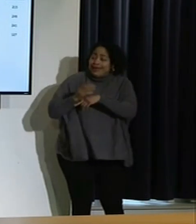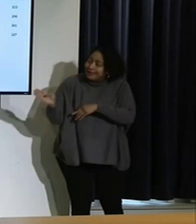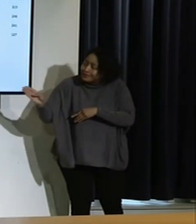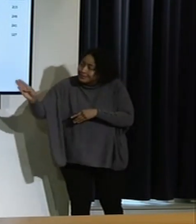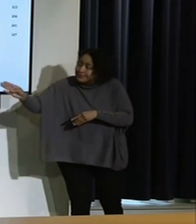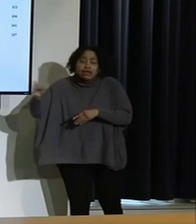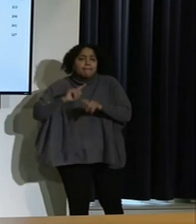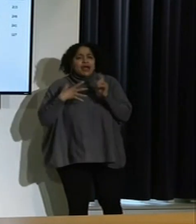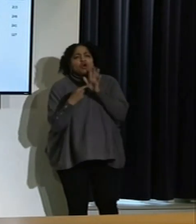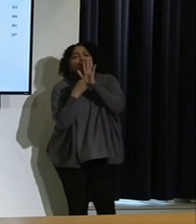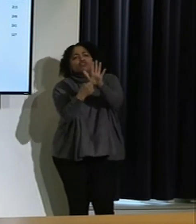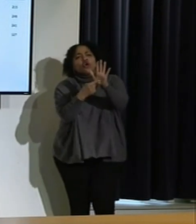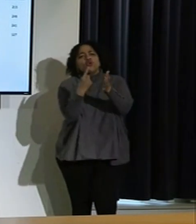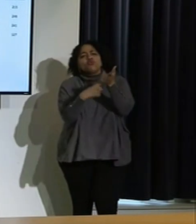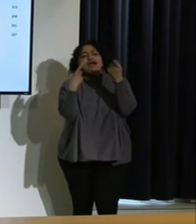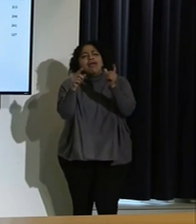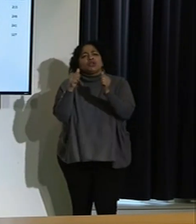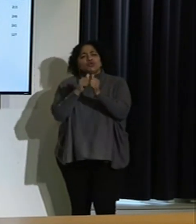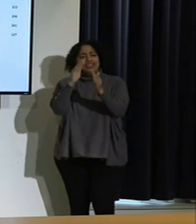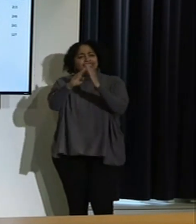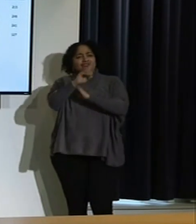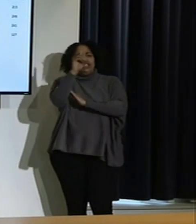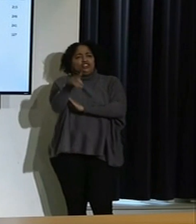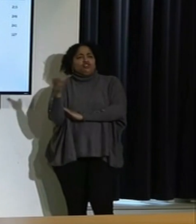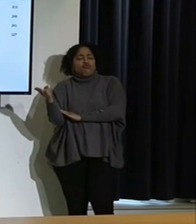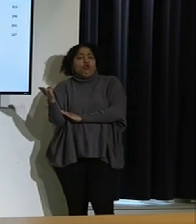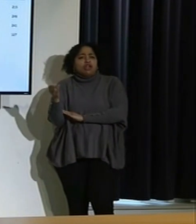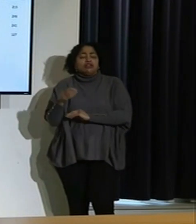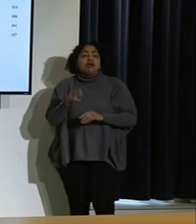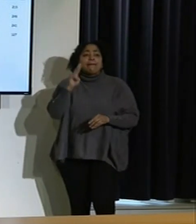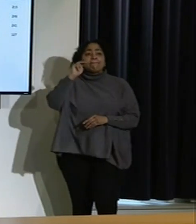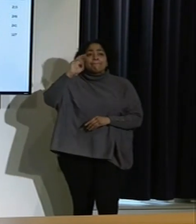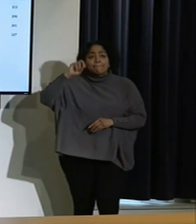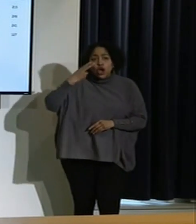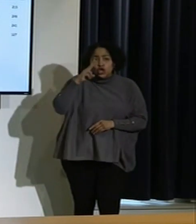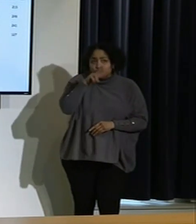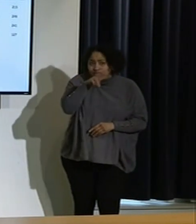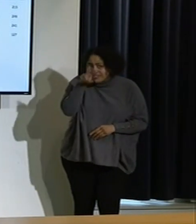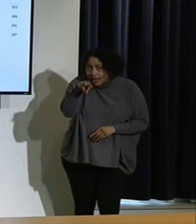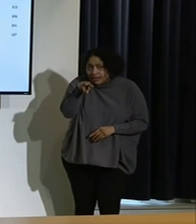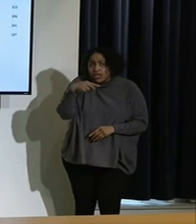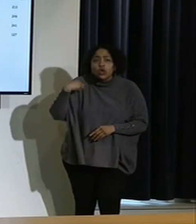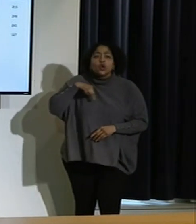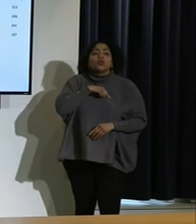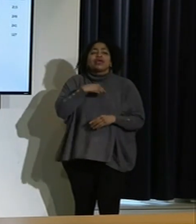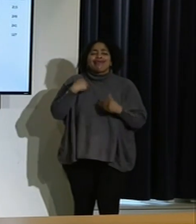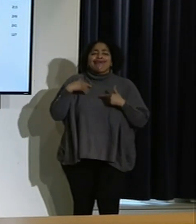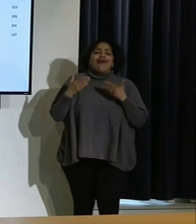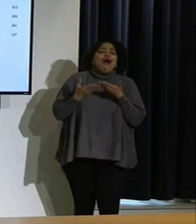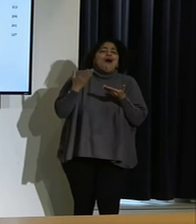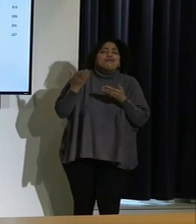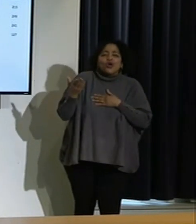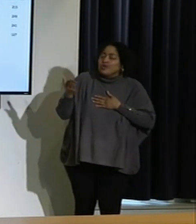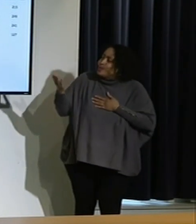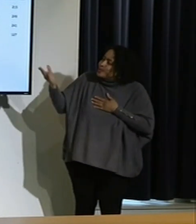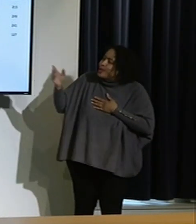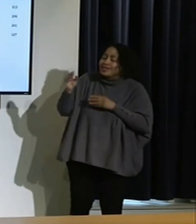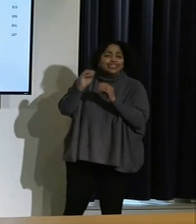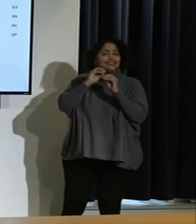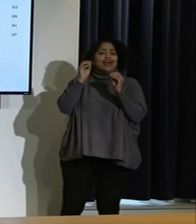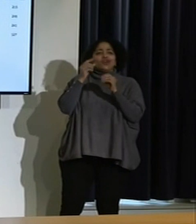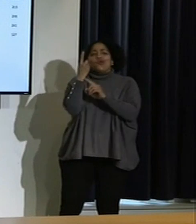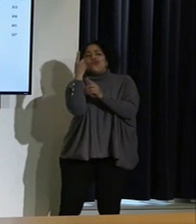see what's happening in the city. And so on March 22nd, we had almost None.